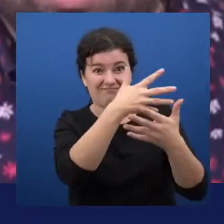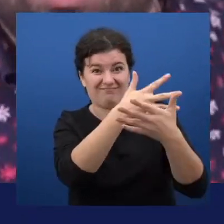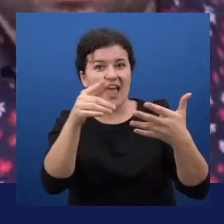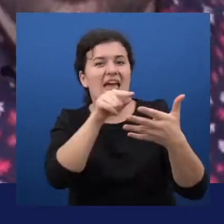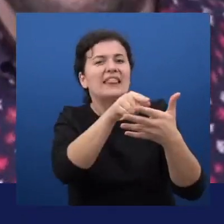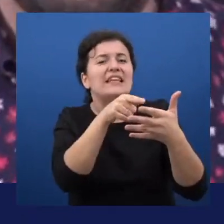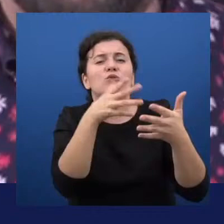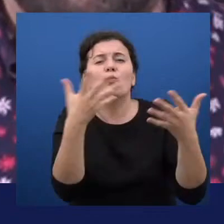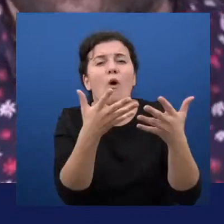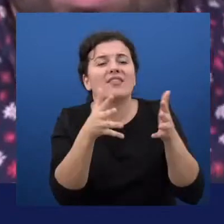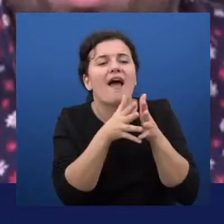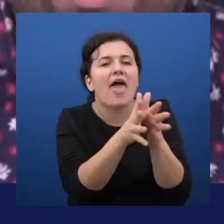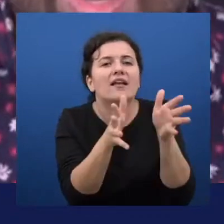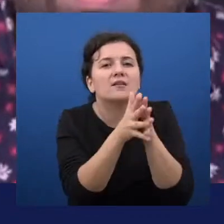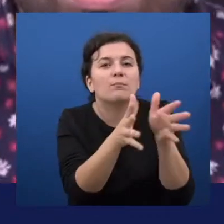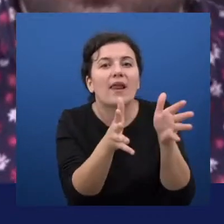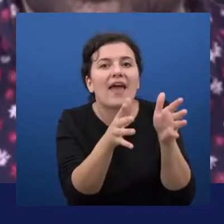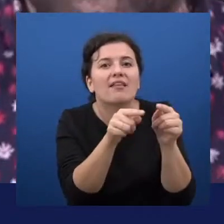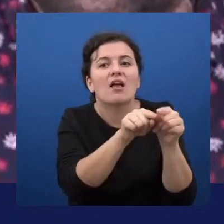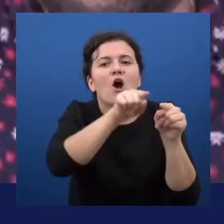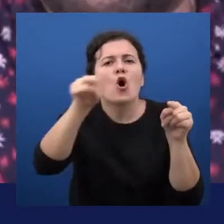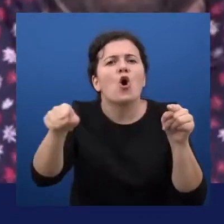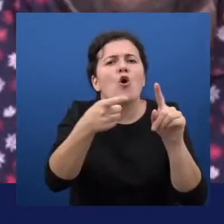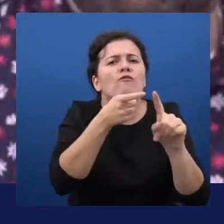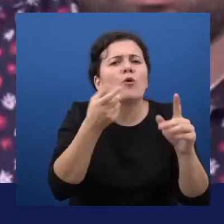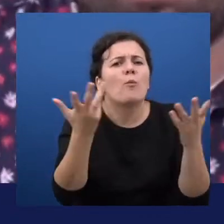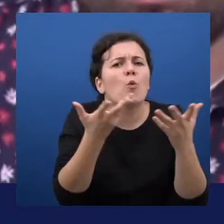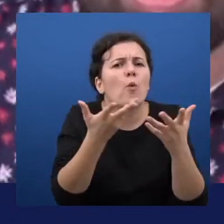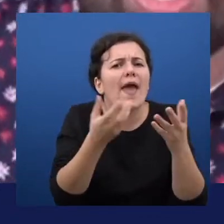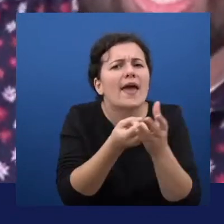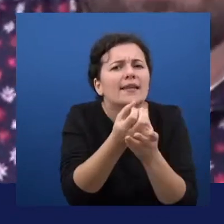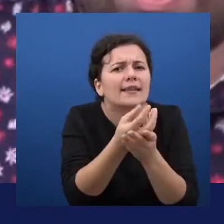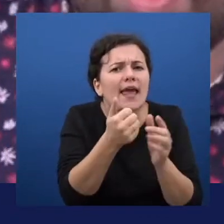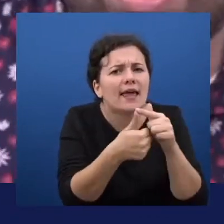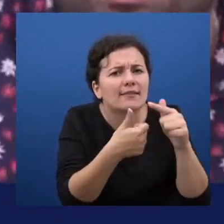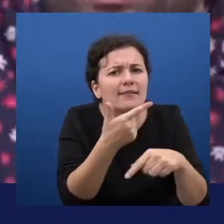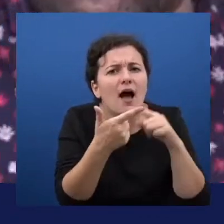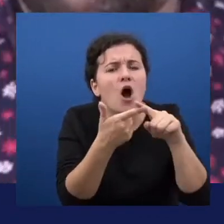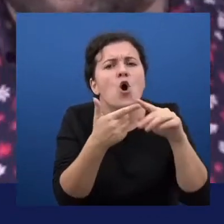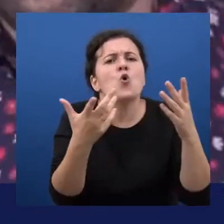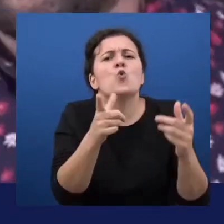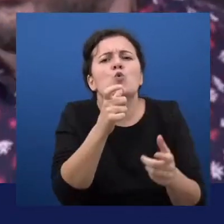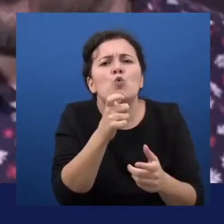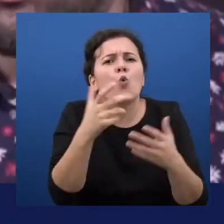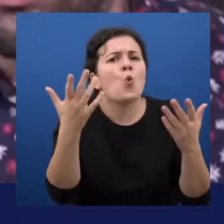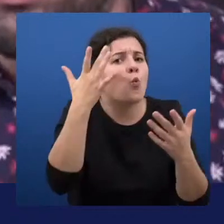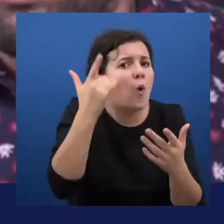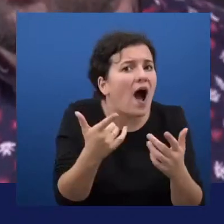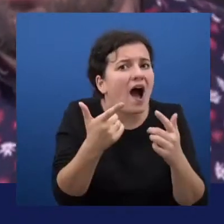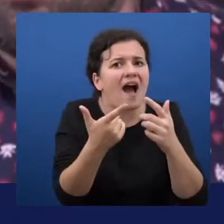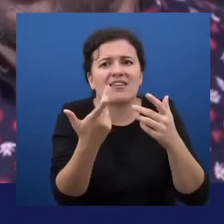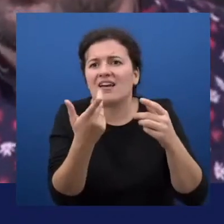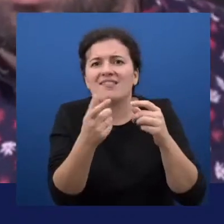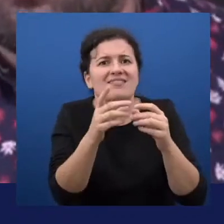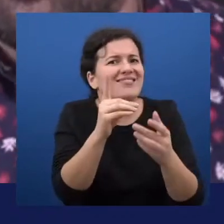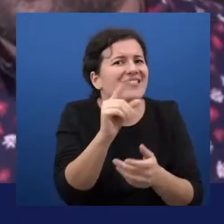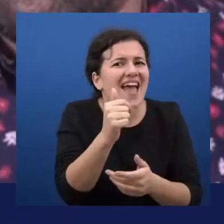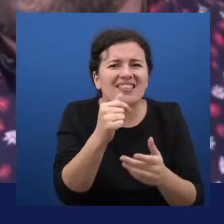data. This is where we got it from. This is the segment of people that it came from, right? And so that's an interesting idea, but notice